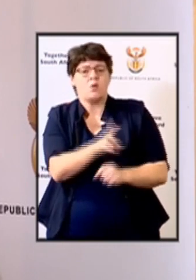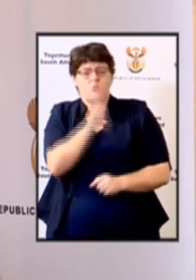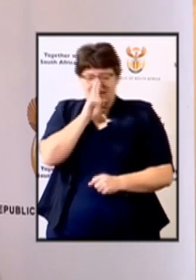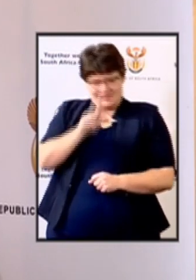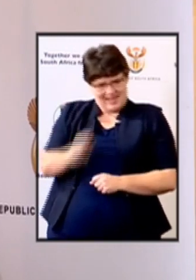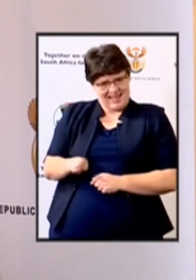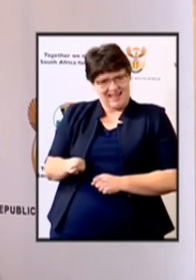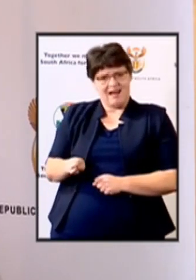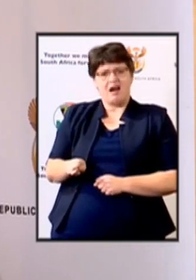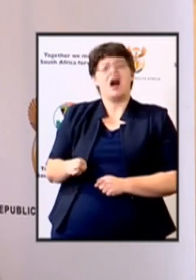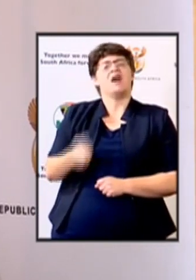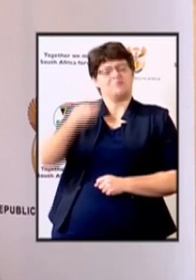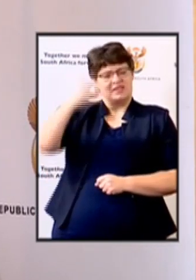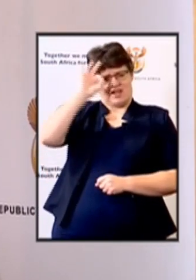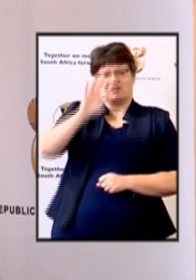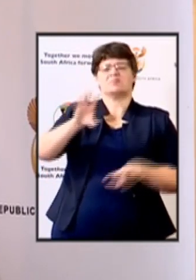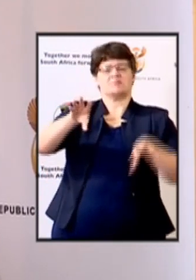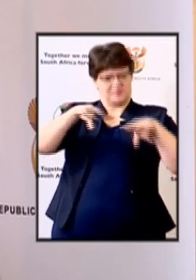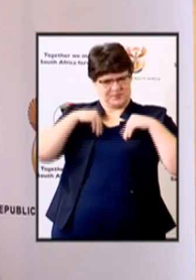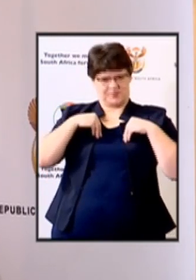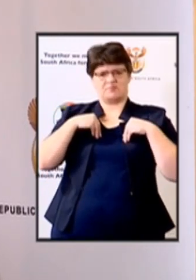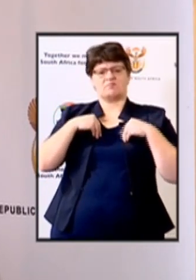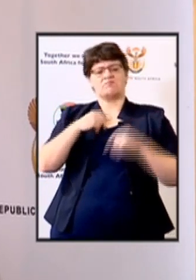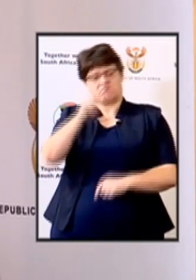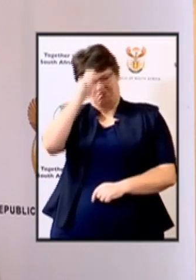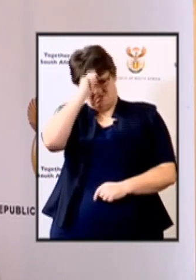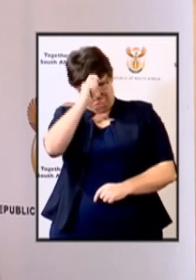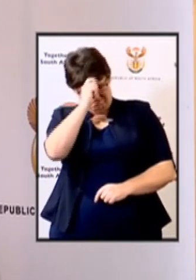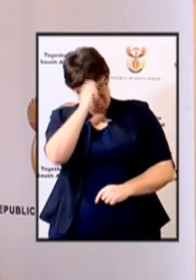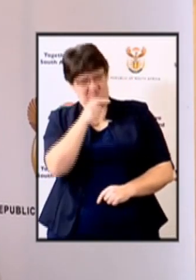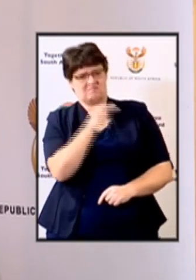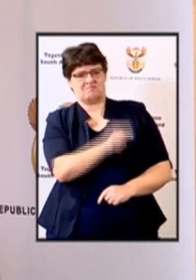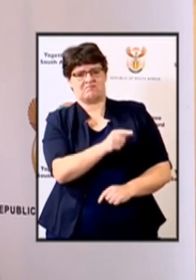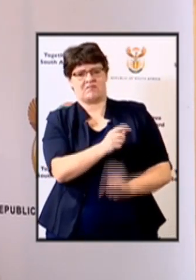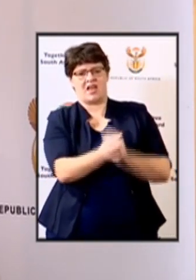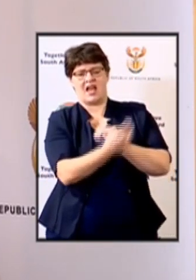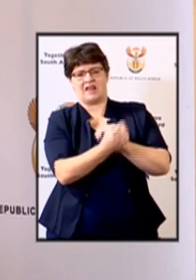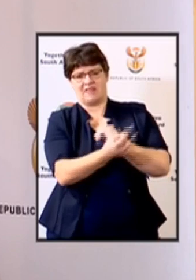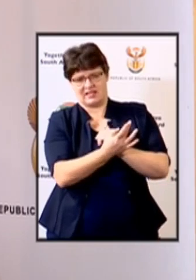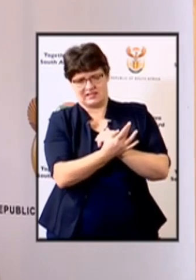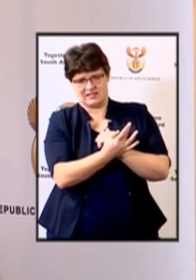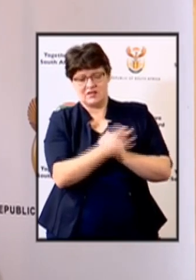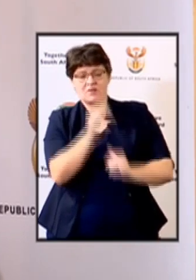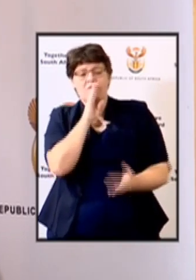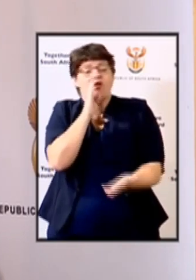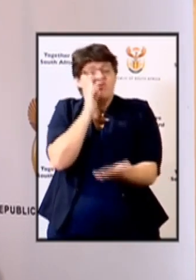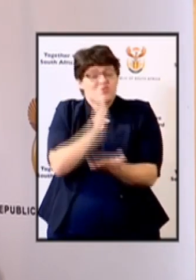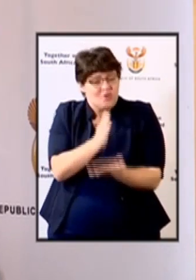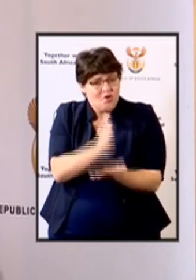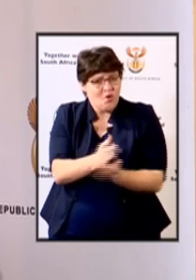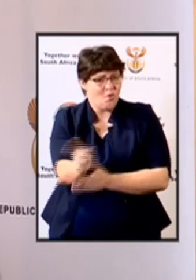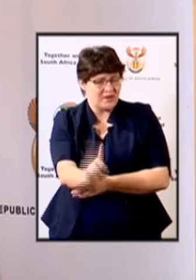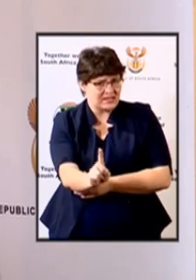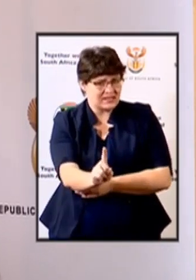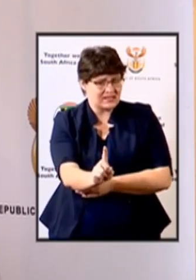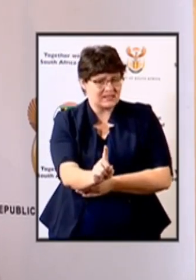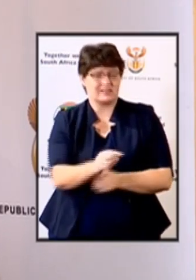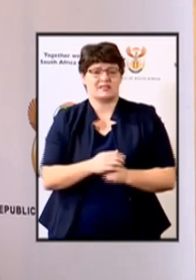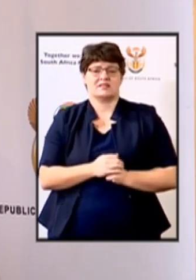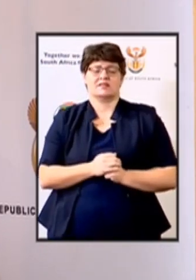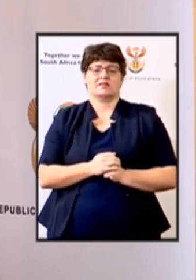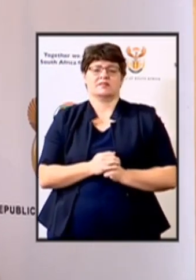state acknowledging, recognizing, and ensuring that we are